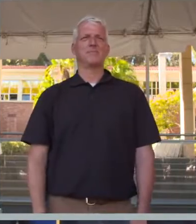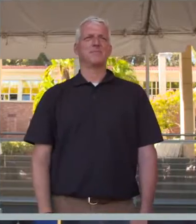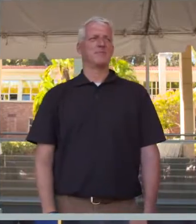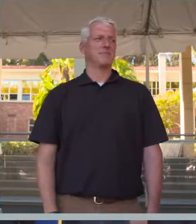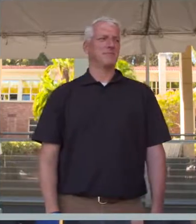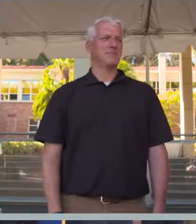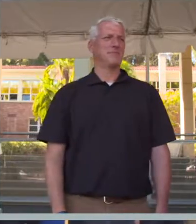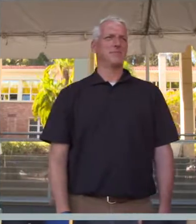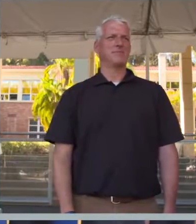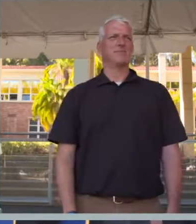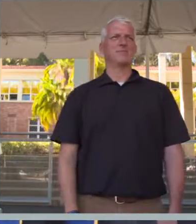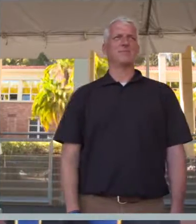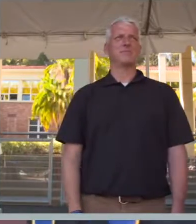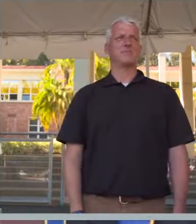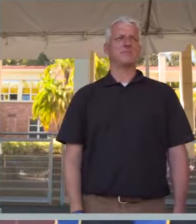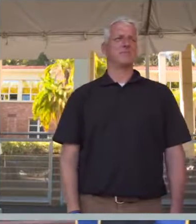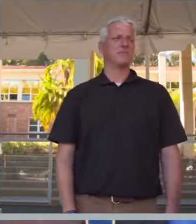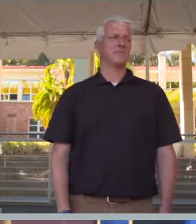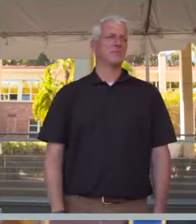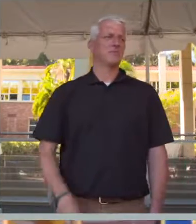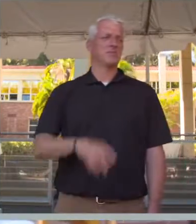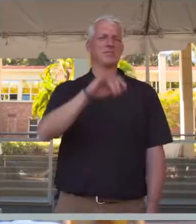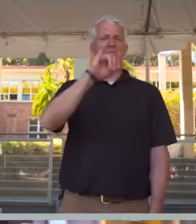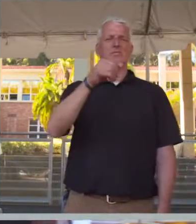Jeffrey William Hutton.